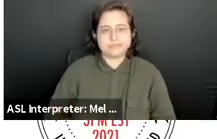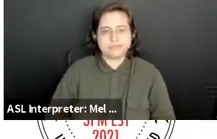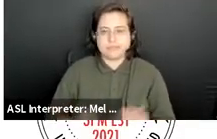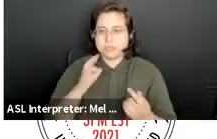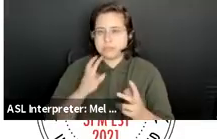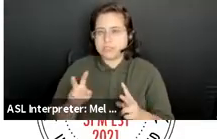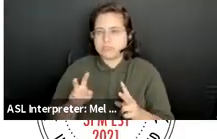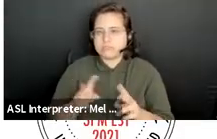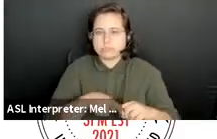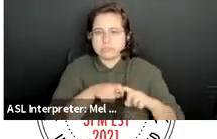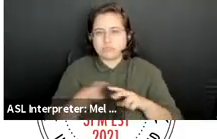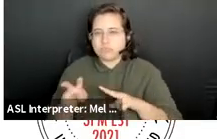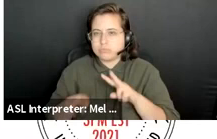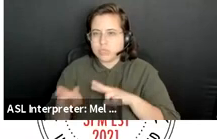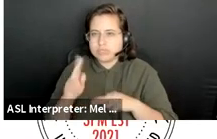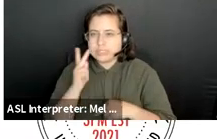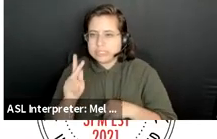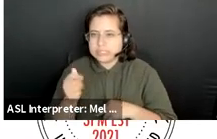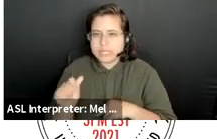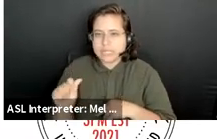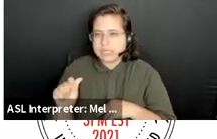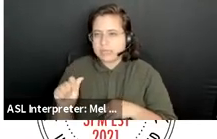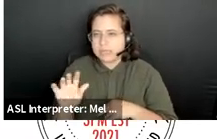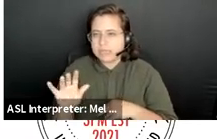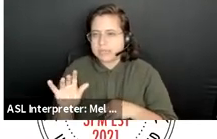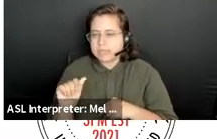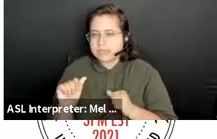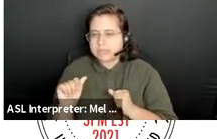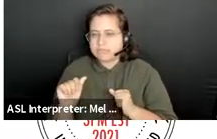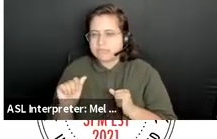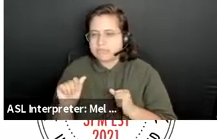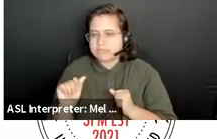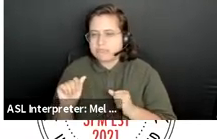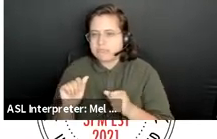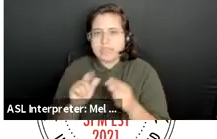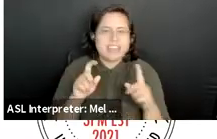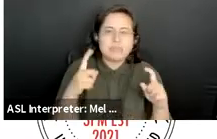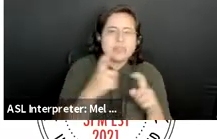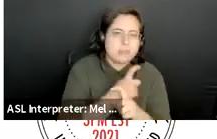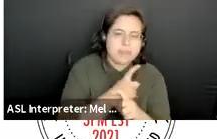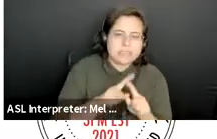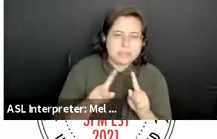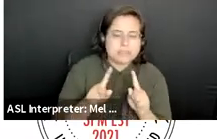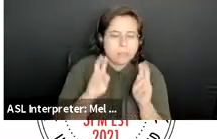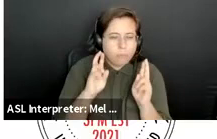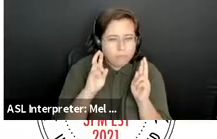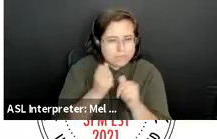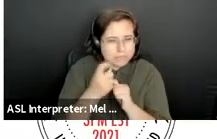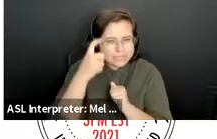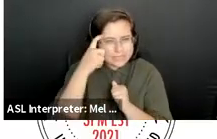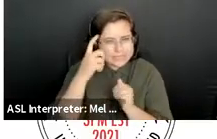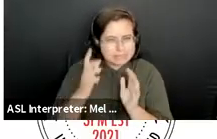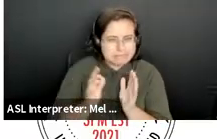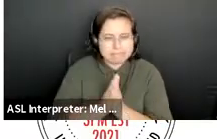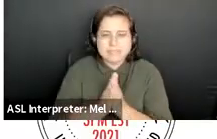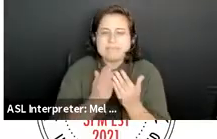look to see if there's any. That was really complex, but I hope it made sense, even